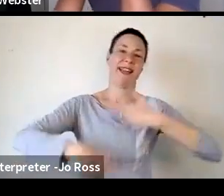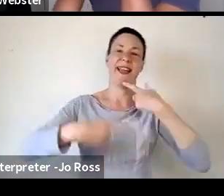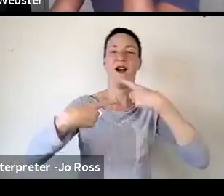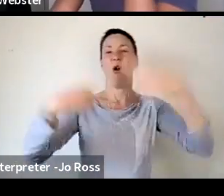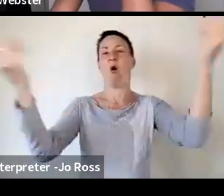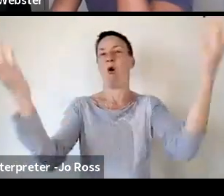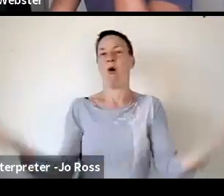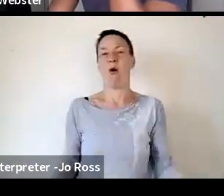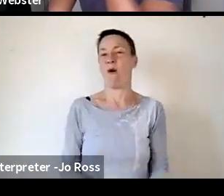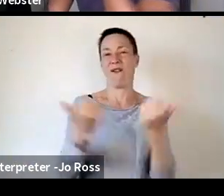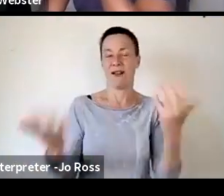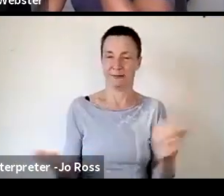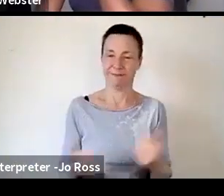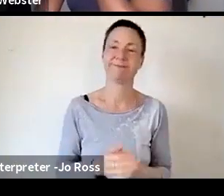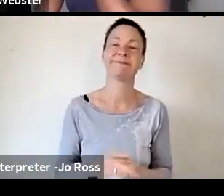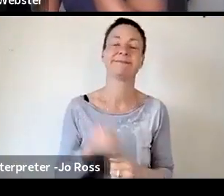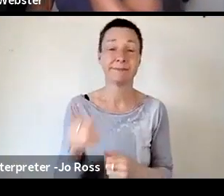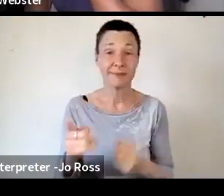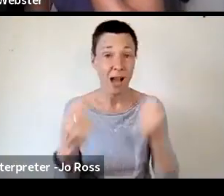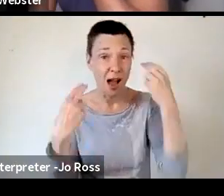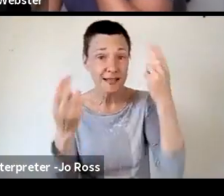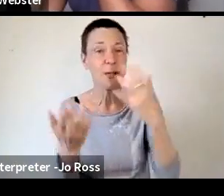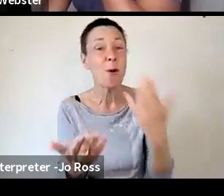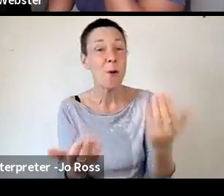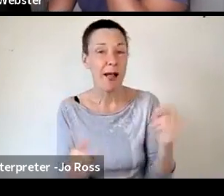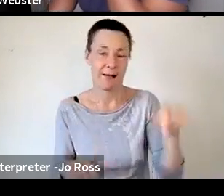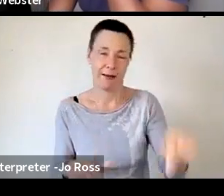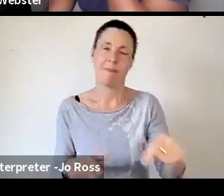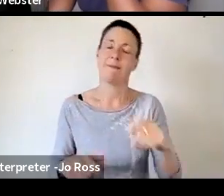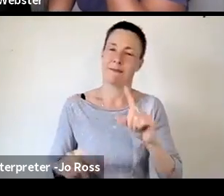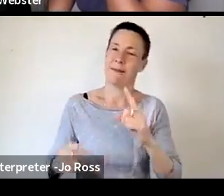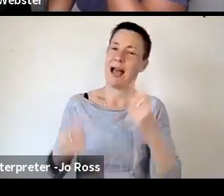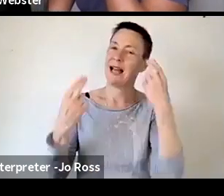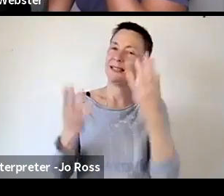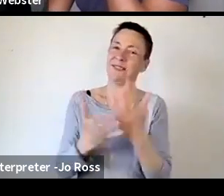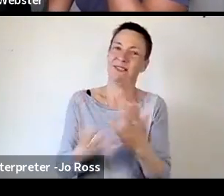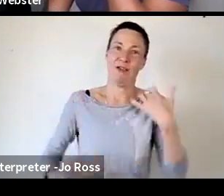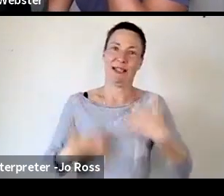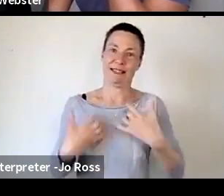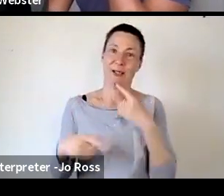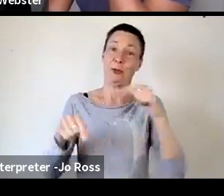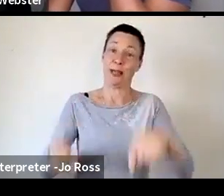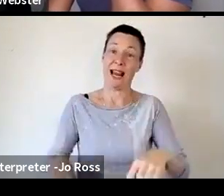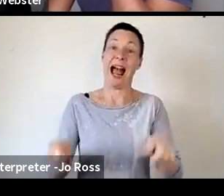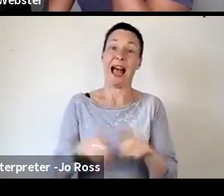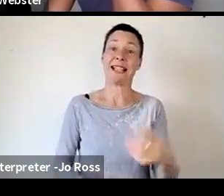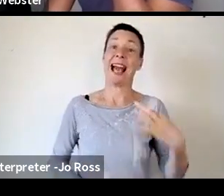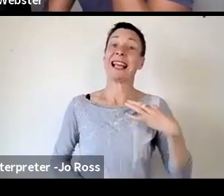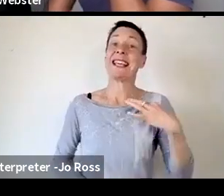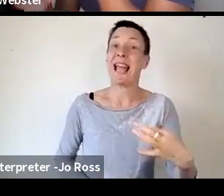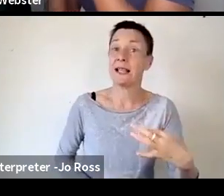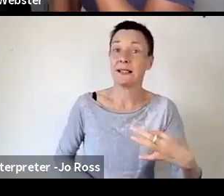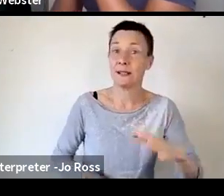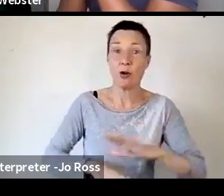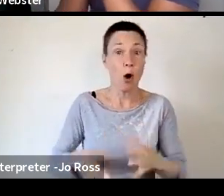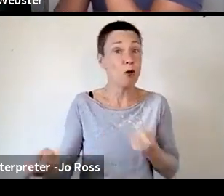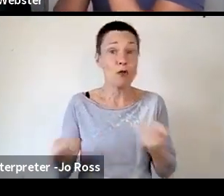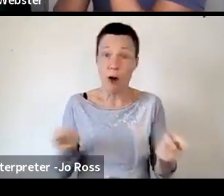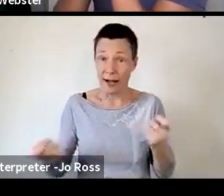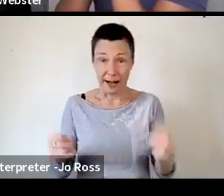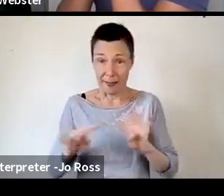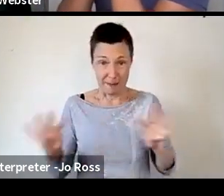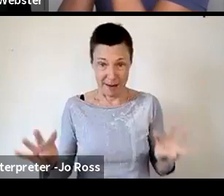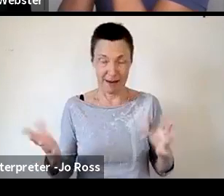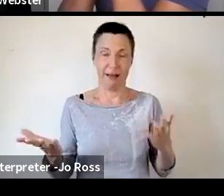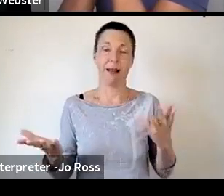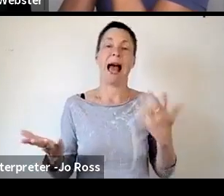over. Whatever. But, Adeel, you're welcome. Adeel is very excited to be here, talk as a guest, not running a panel, and